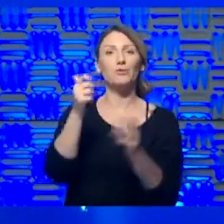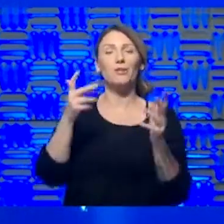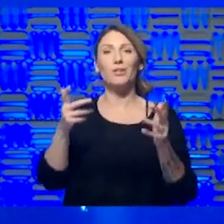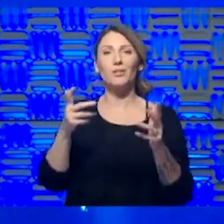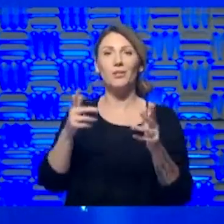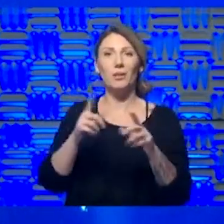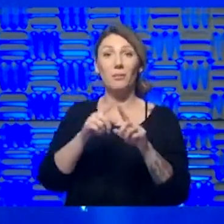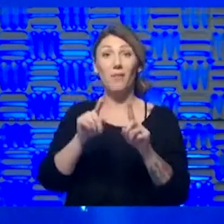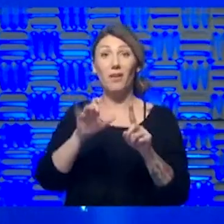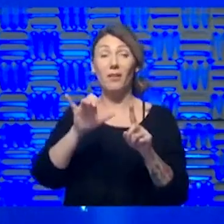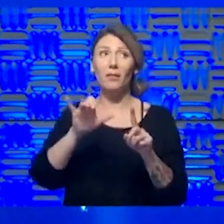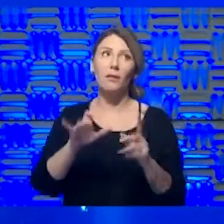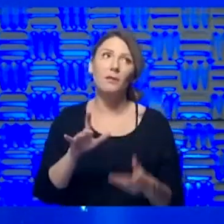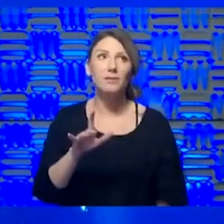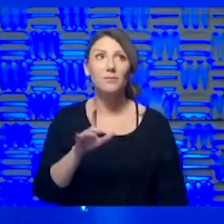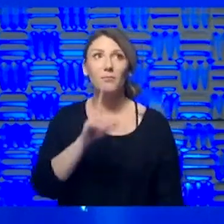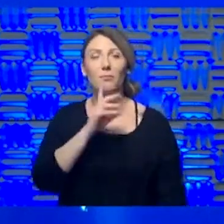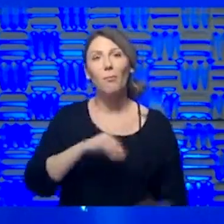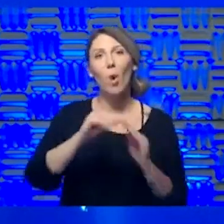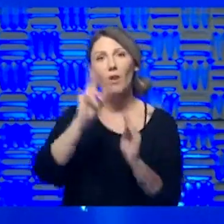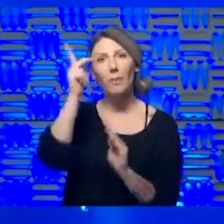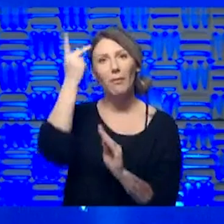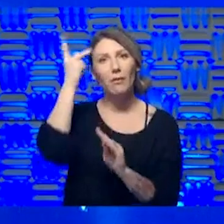a political answer. Or what